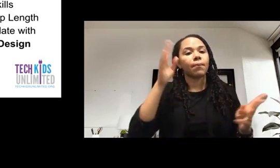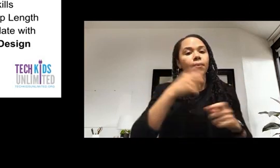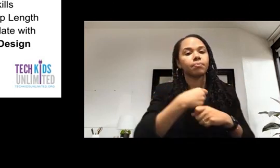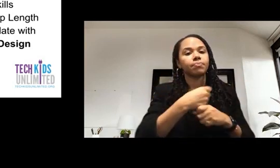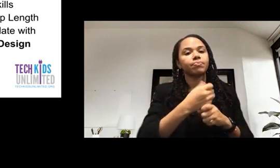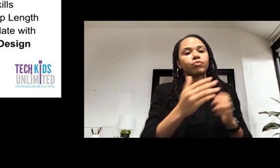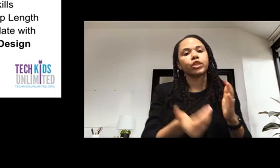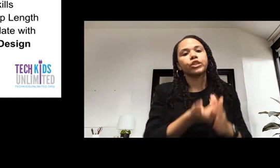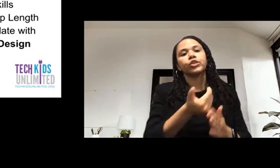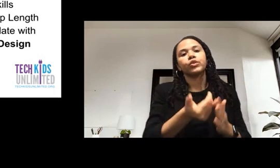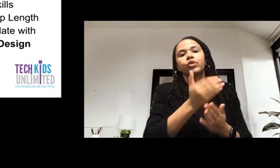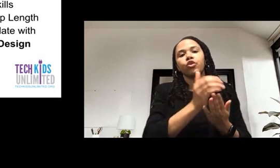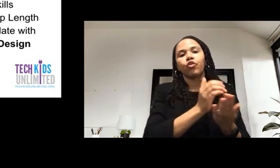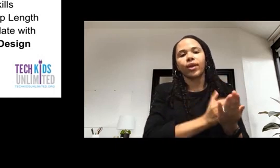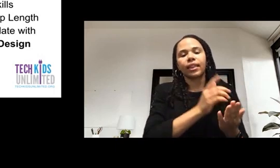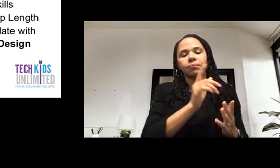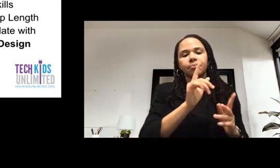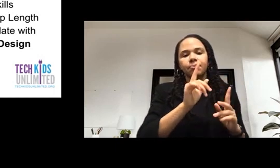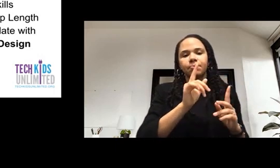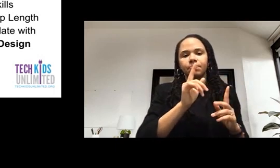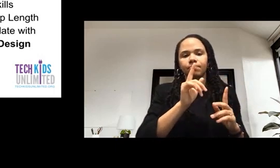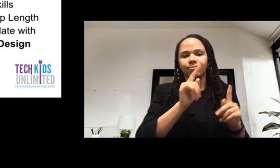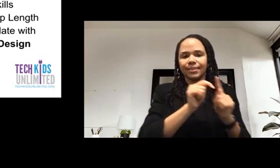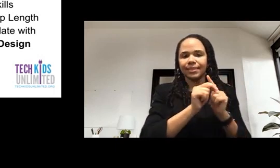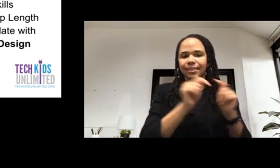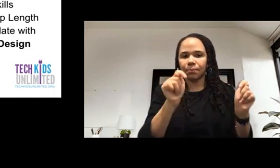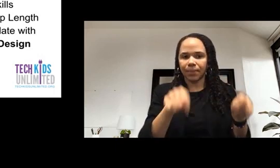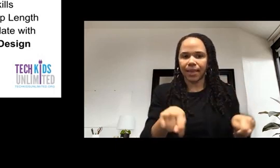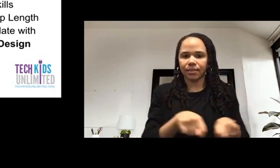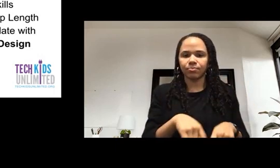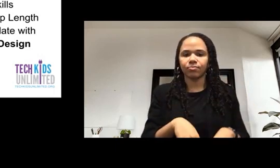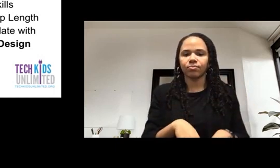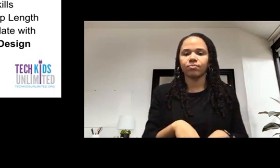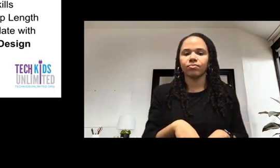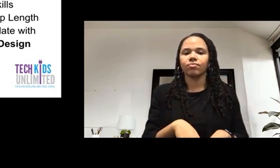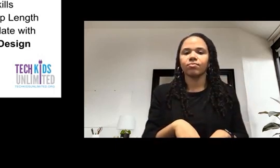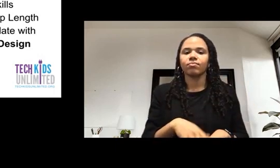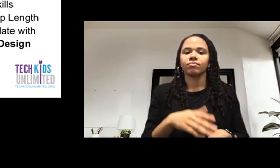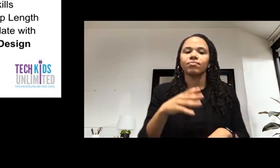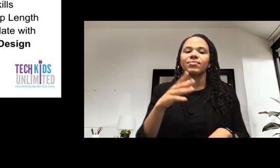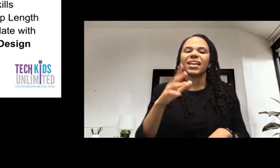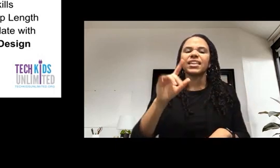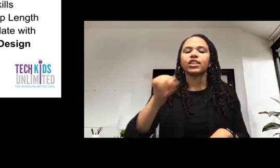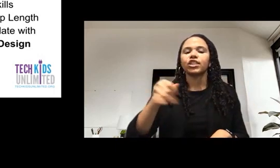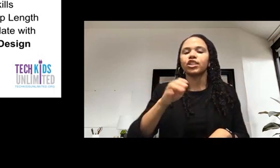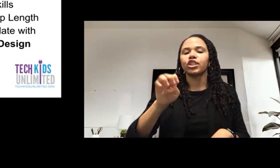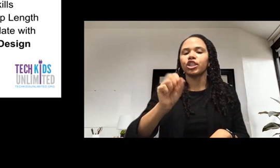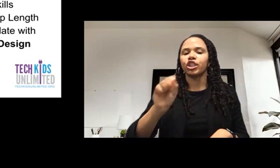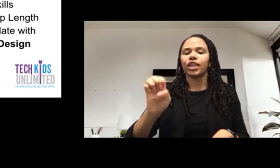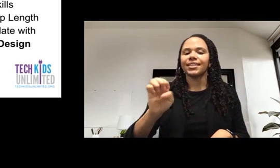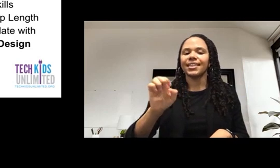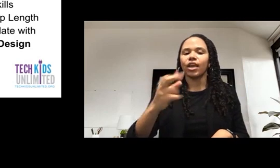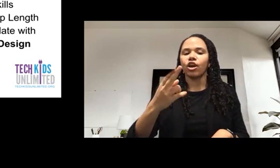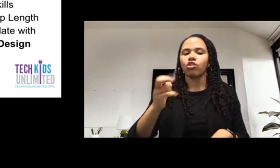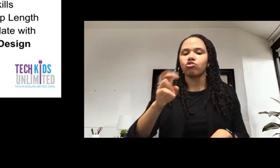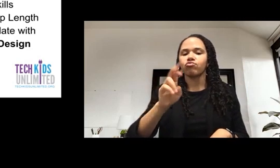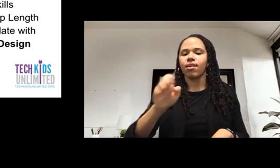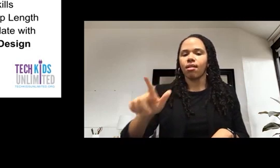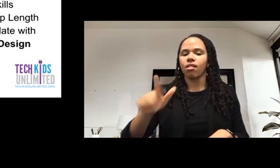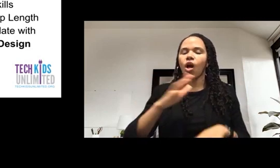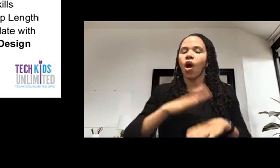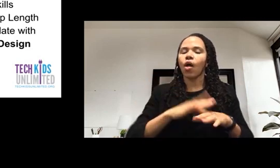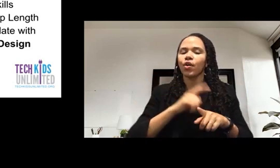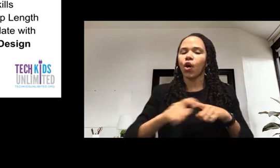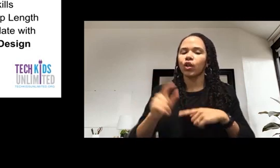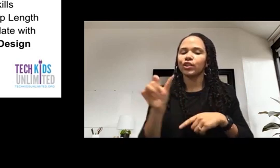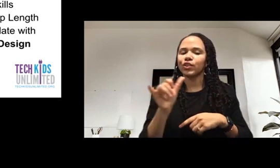amazing education manager, Jessie Harrell, who's on this call too. Thank you, Jessie. And we did a couple different things. We thought,